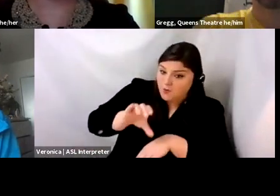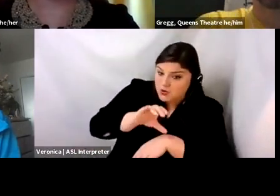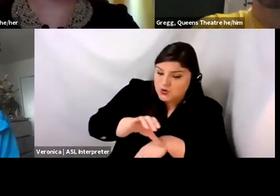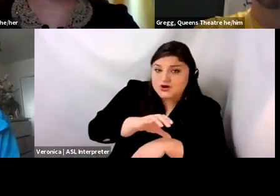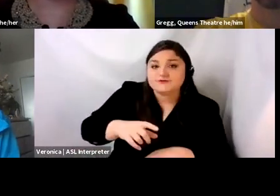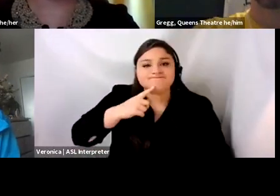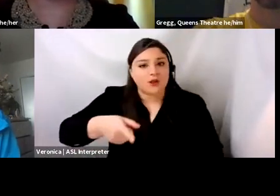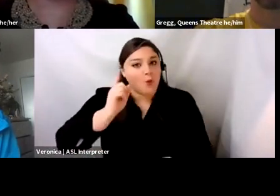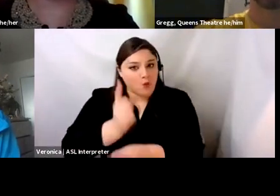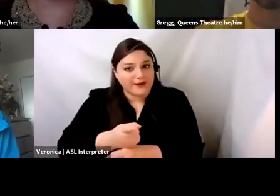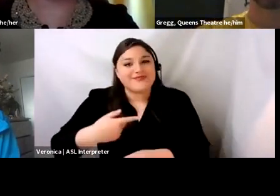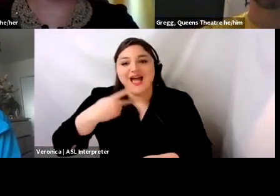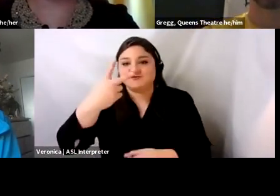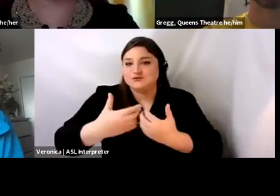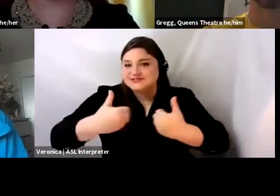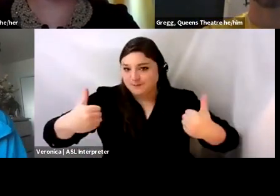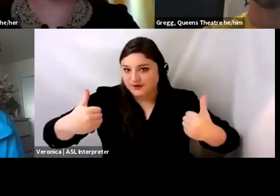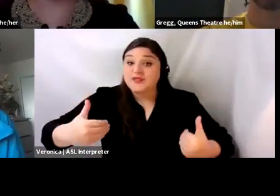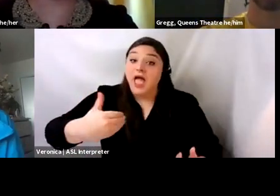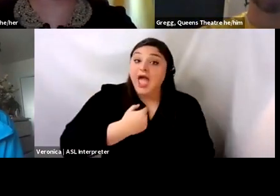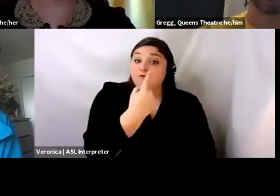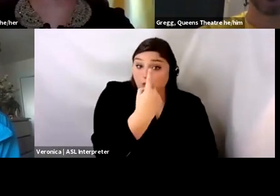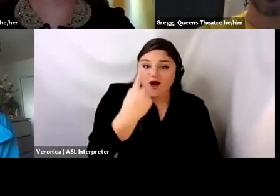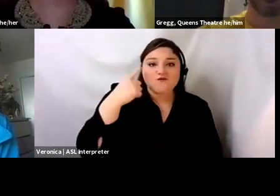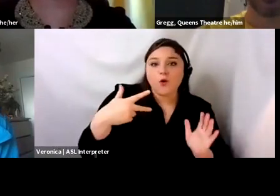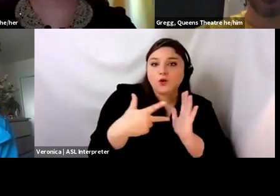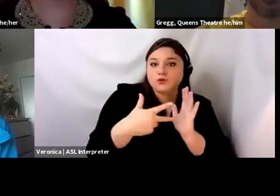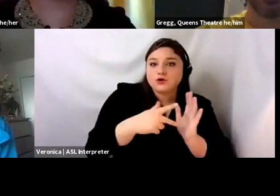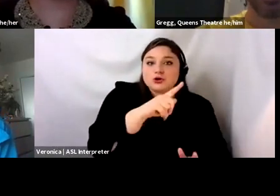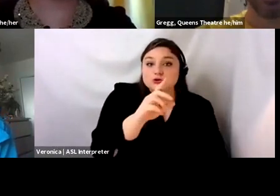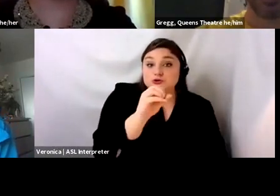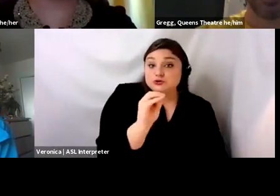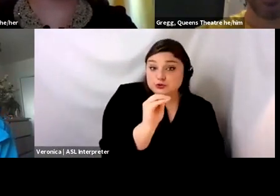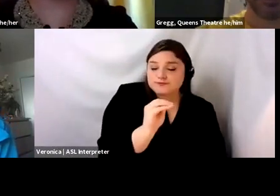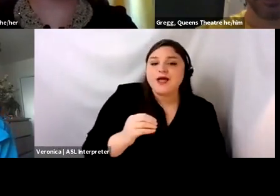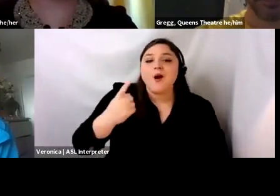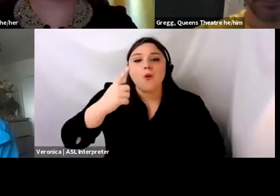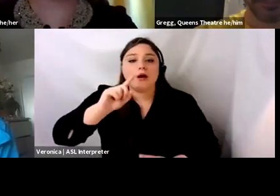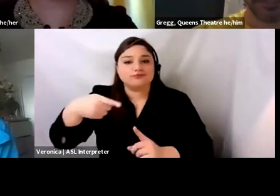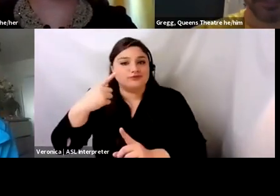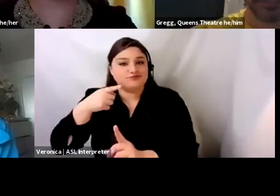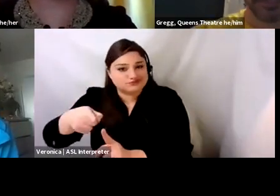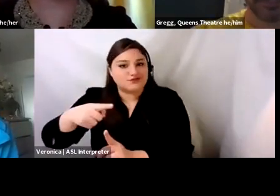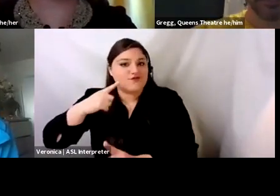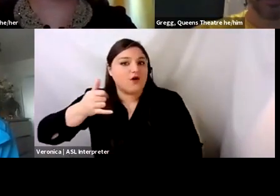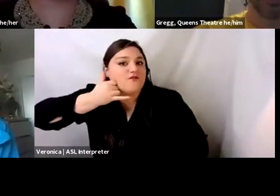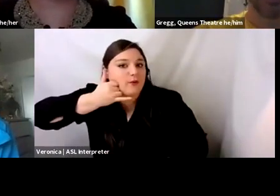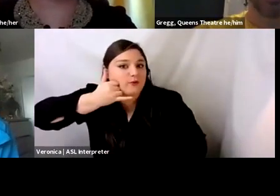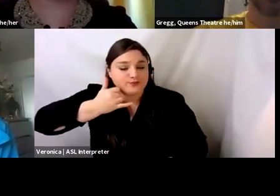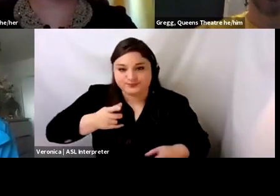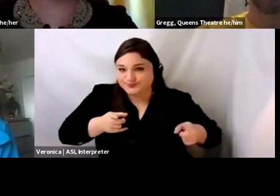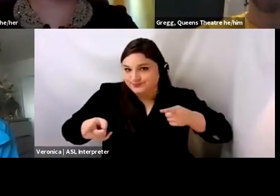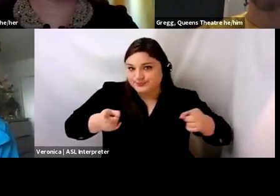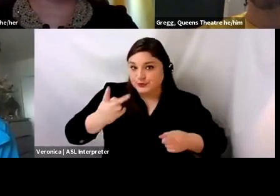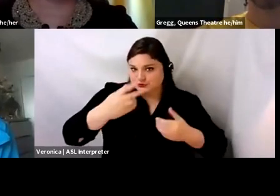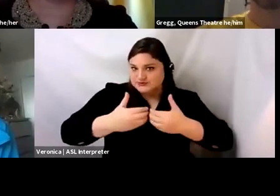program that's for Zoom, and there's one program that's used telephone conferencing class. Great. And I think that's a really wonderful thing to remember is